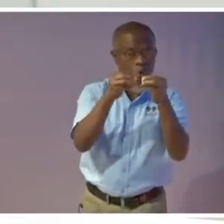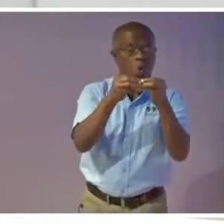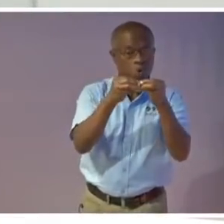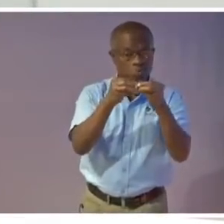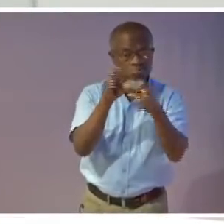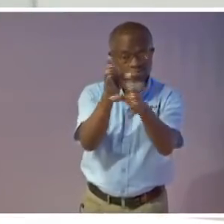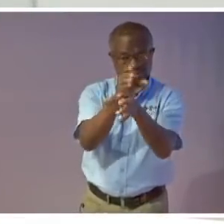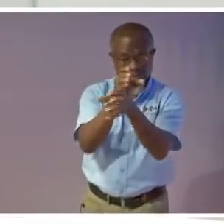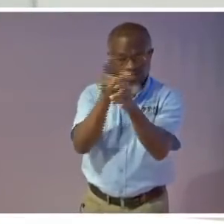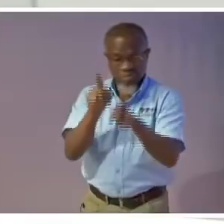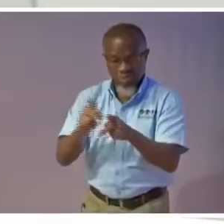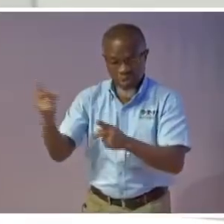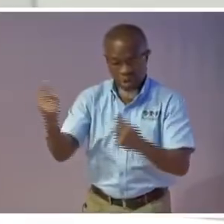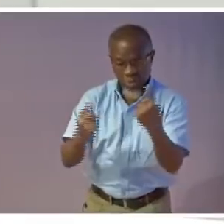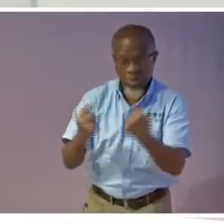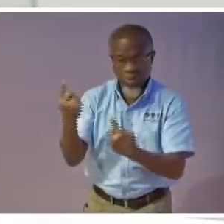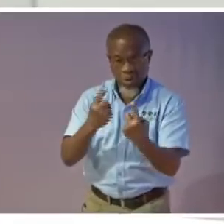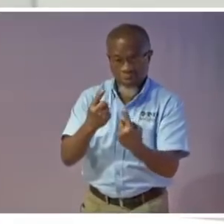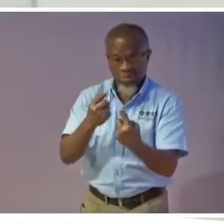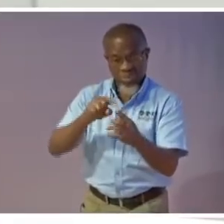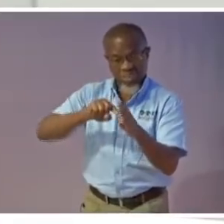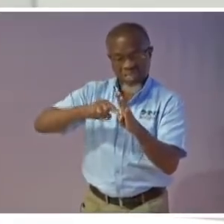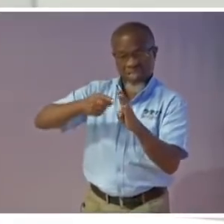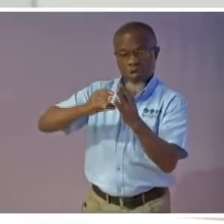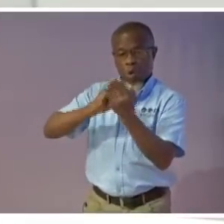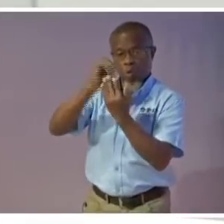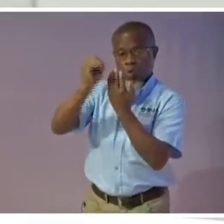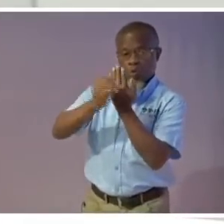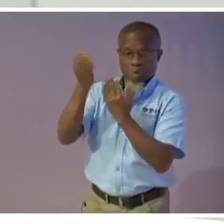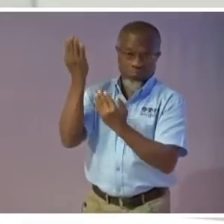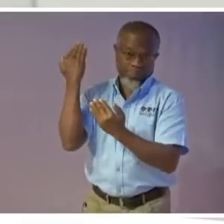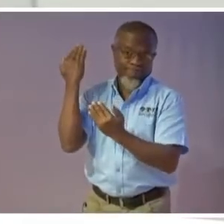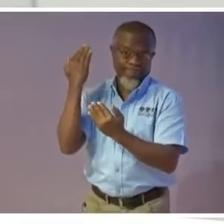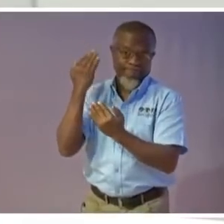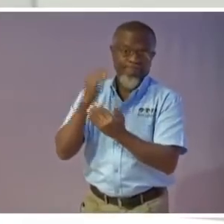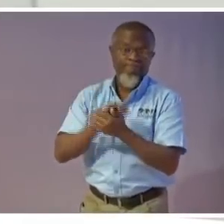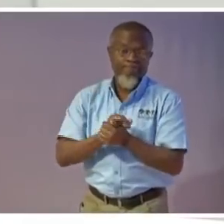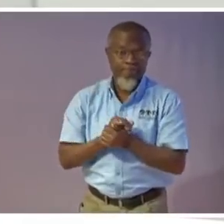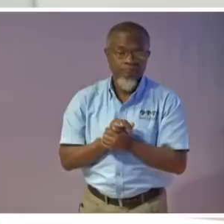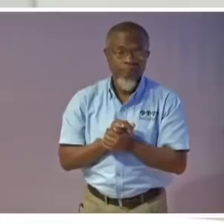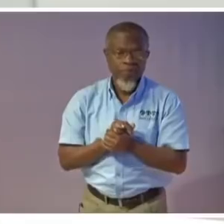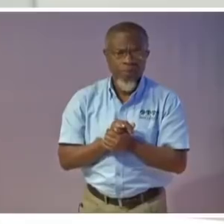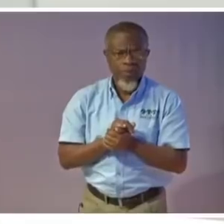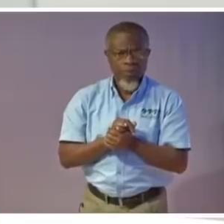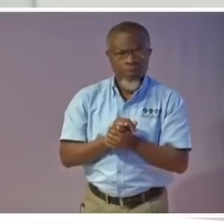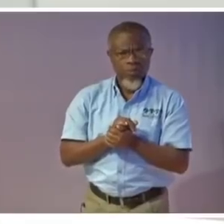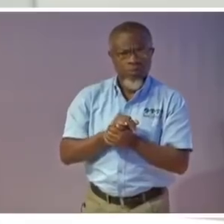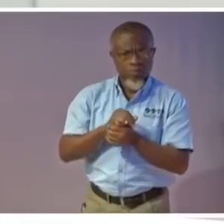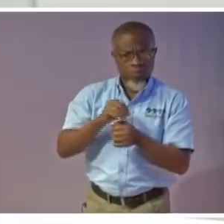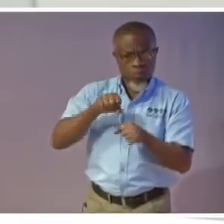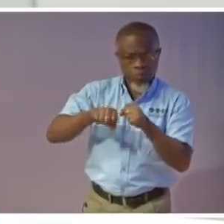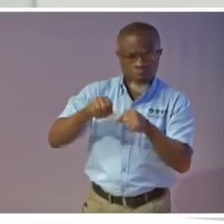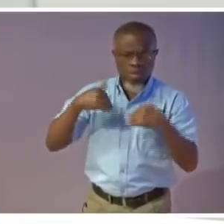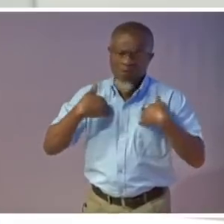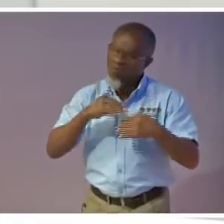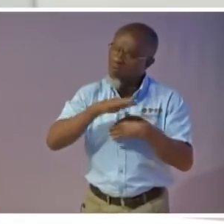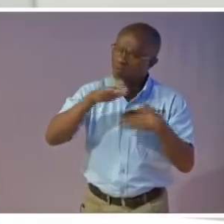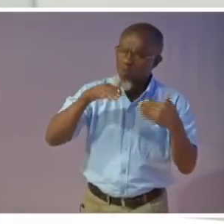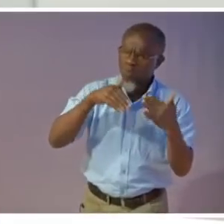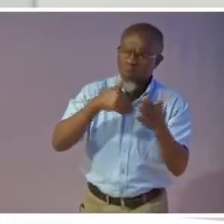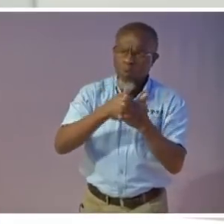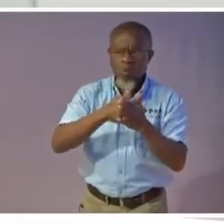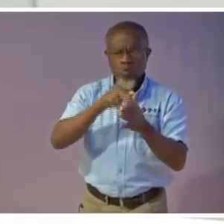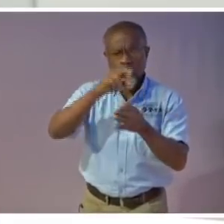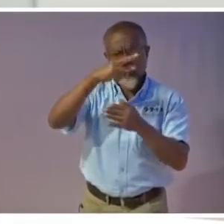have noticed from October, to isolation units and biocontainment units. This is across all of our